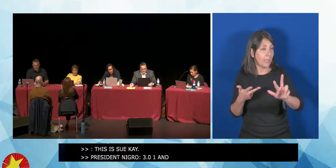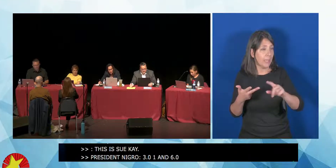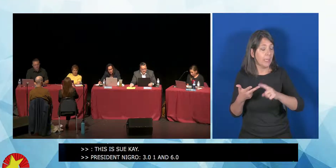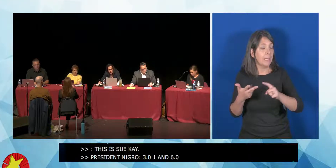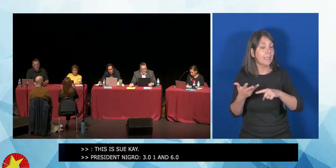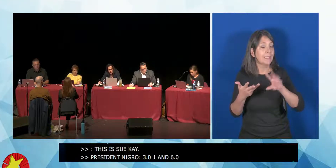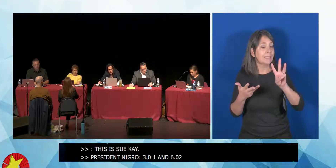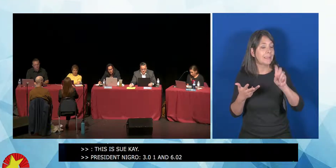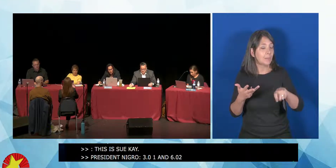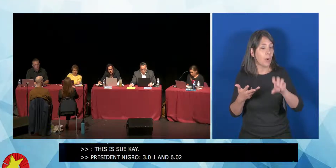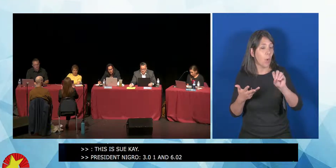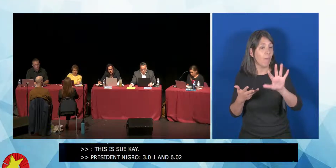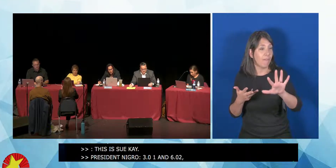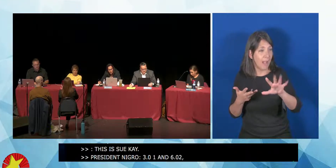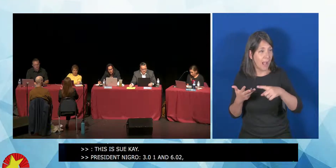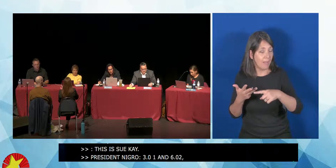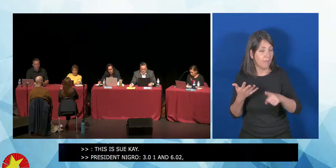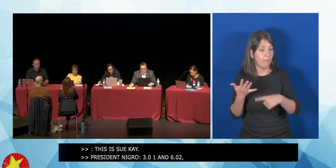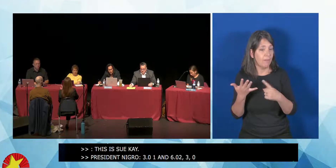05,